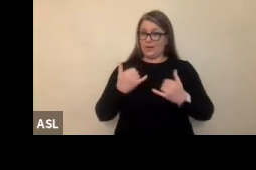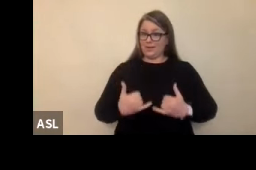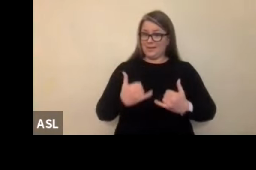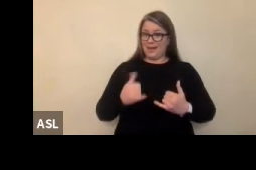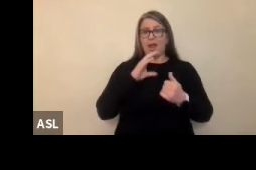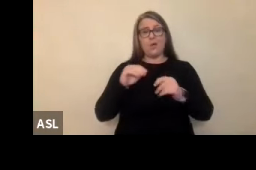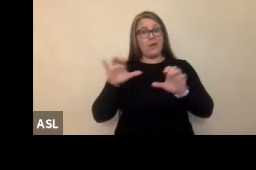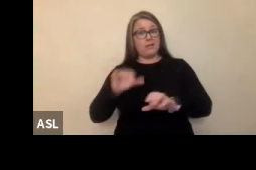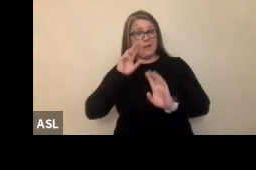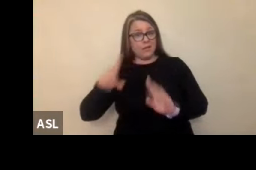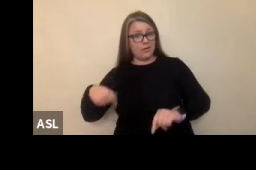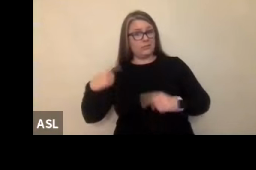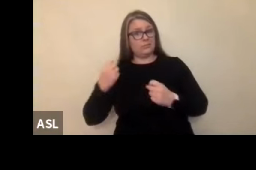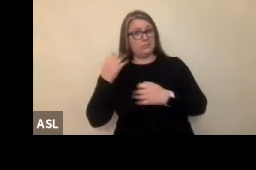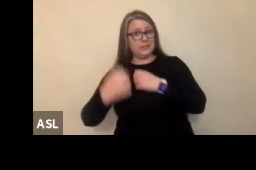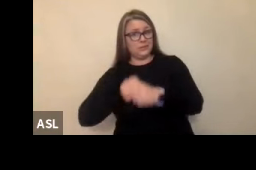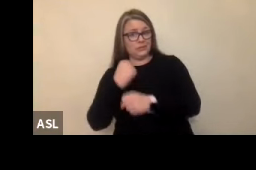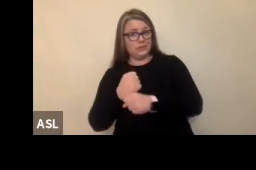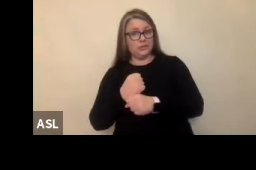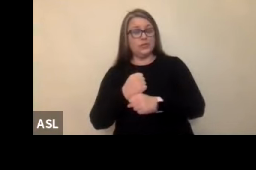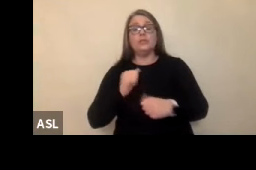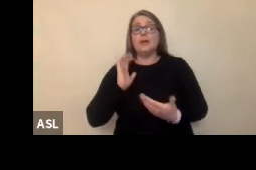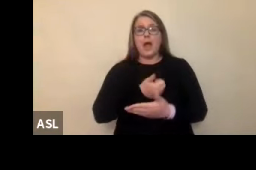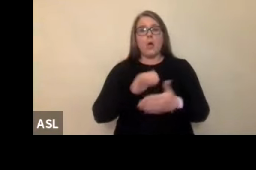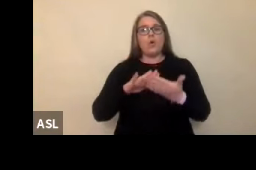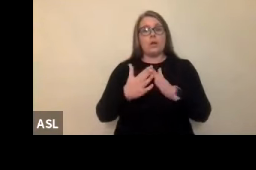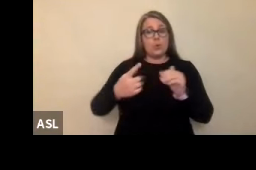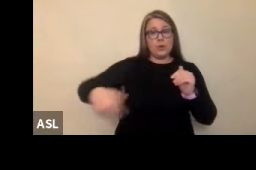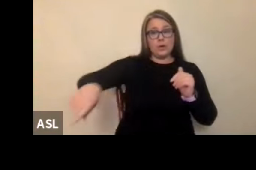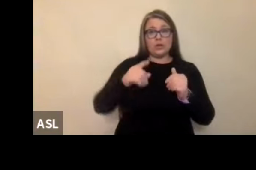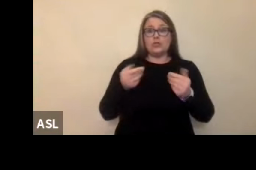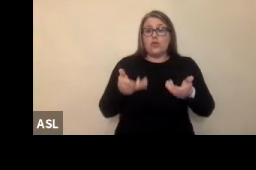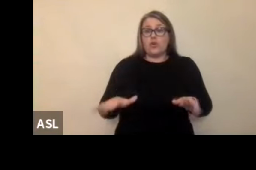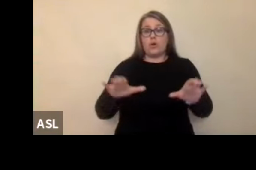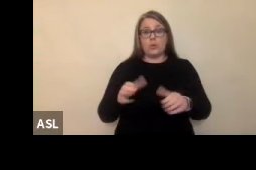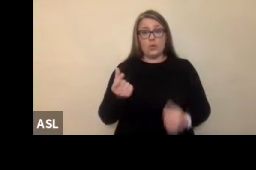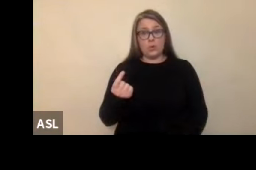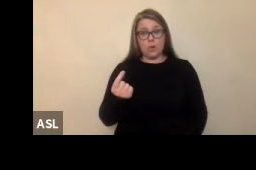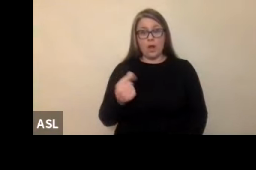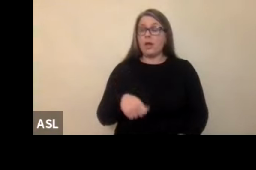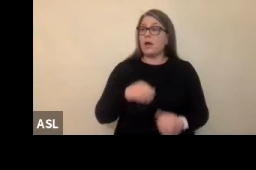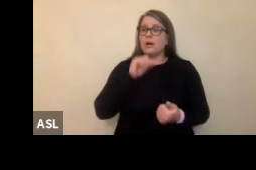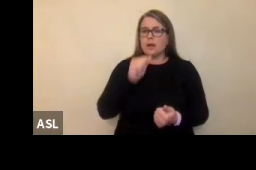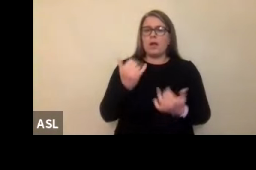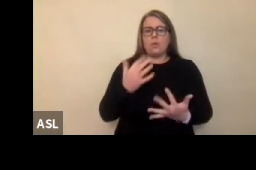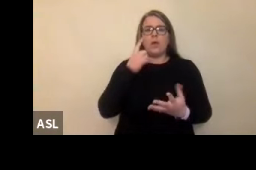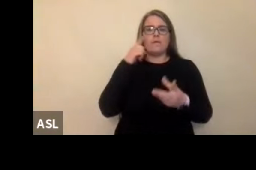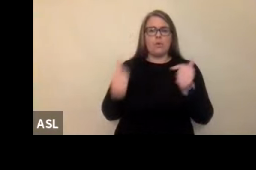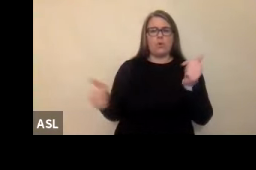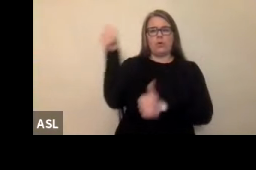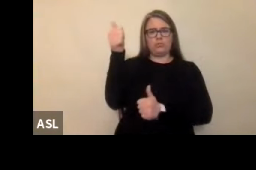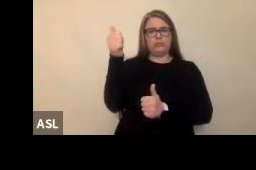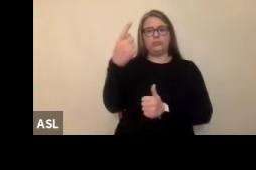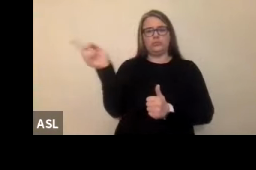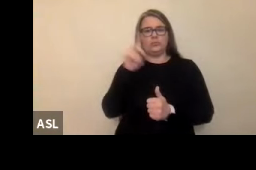have done is to not wait for those in power to do the things that we are asking them to do, to not wait for